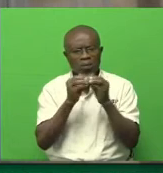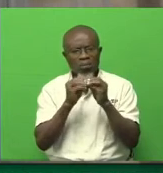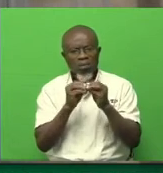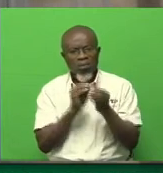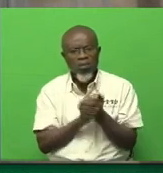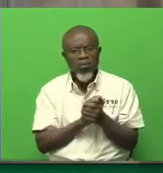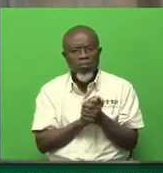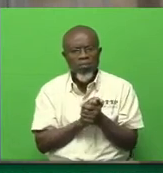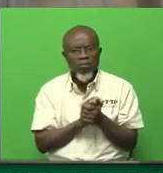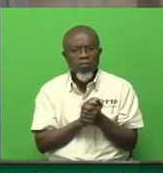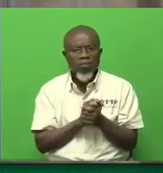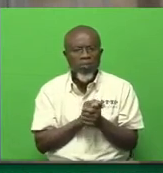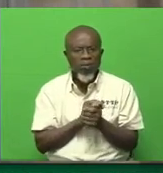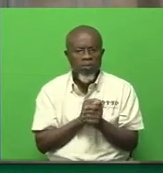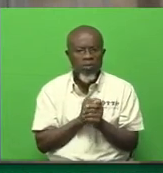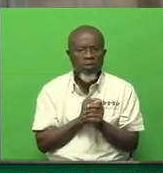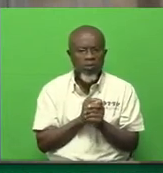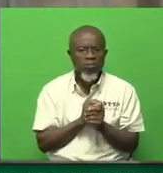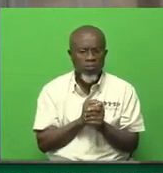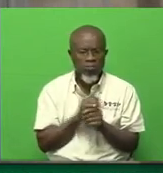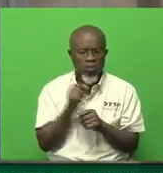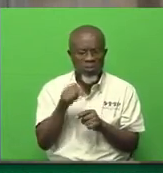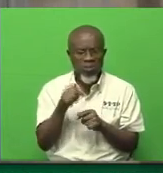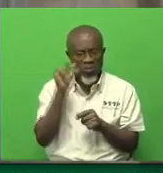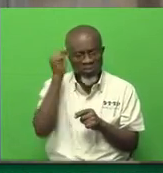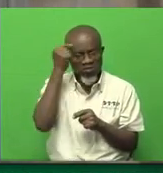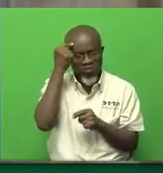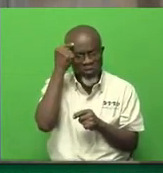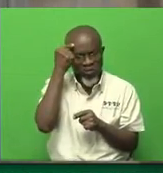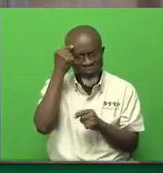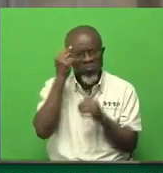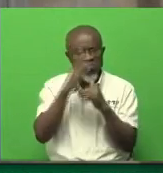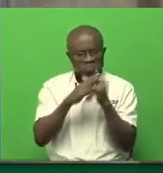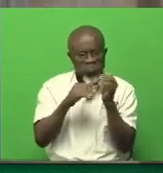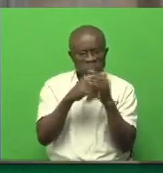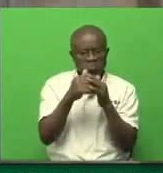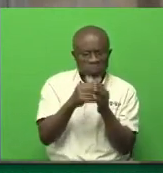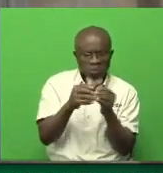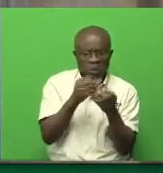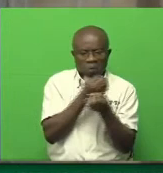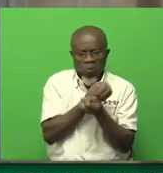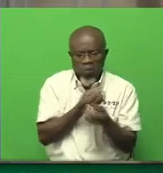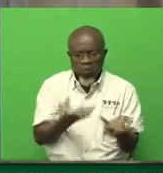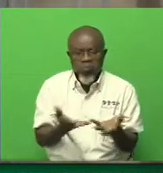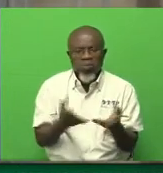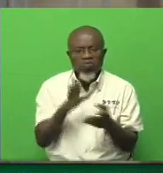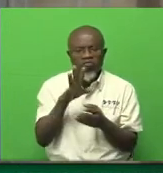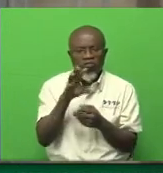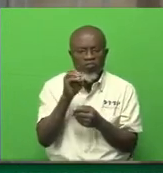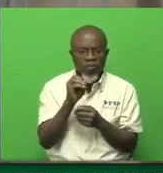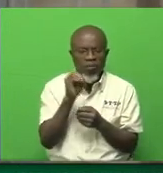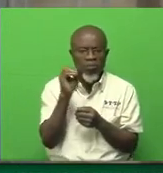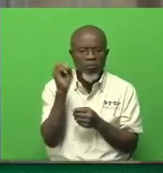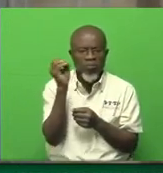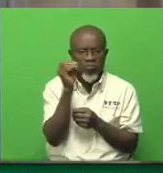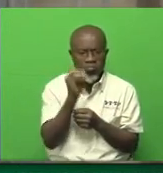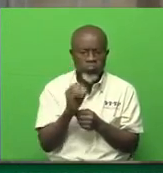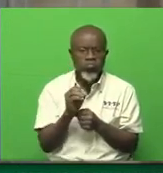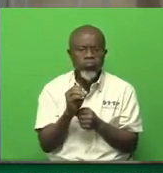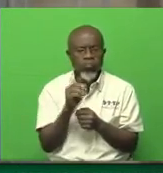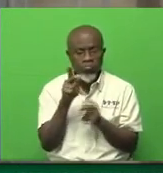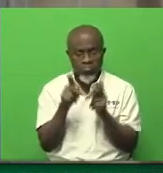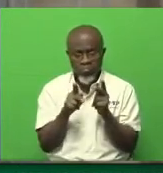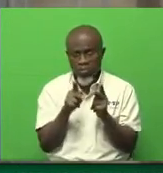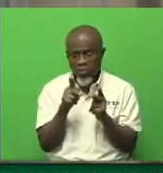comfortable with losing 50 persons a month to cover 19. currently covid-19 is killing almost no one